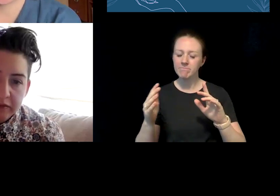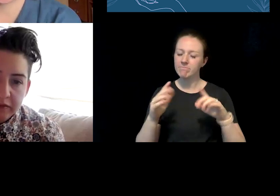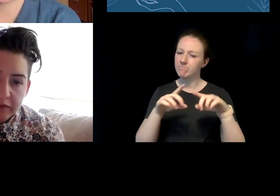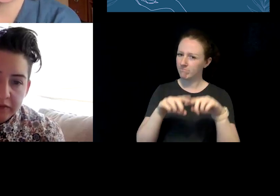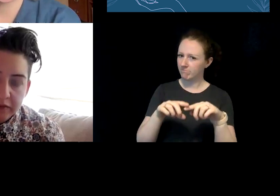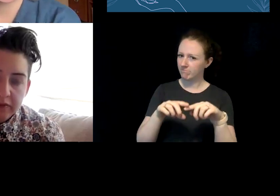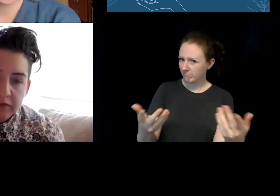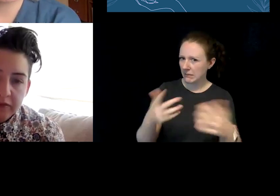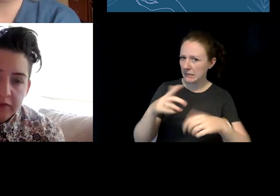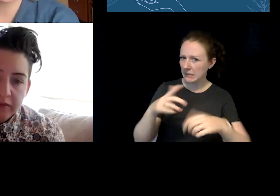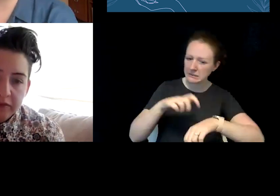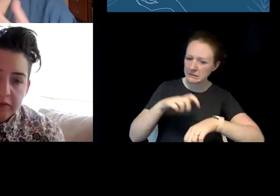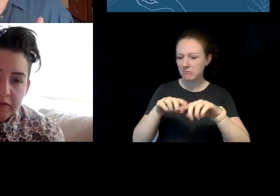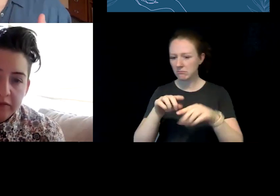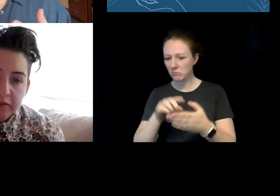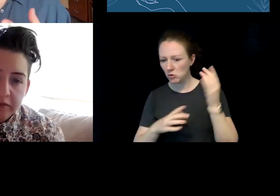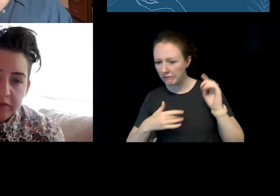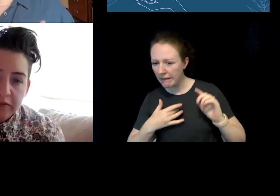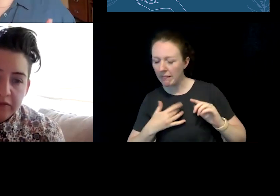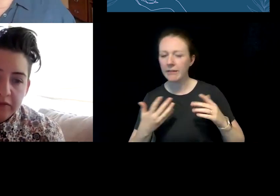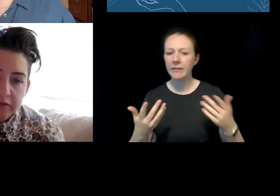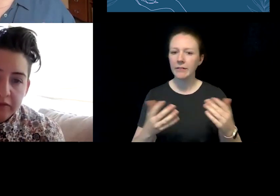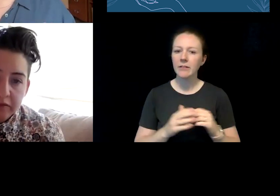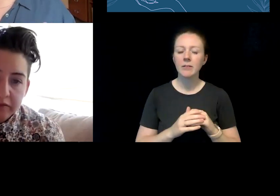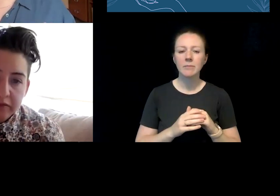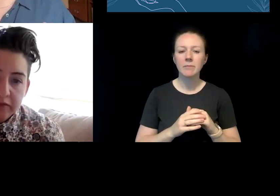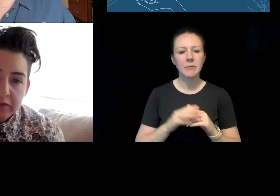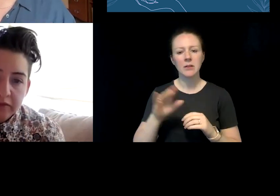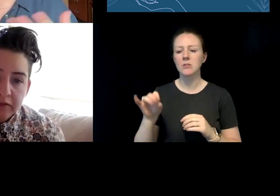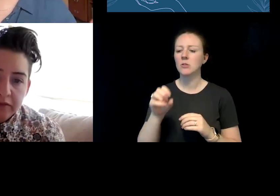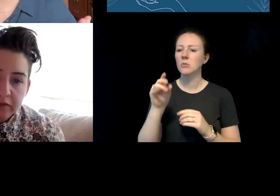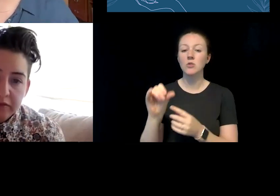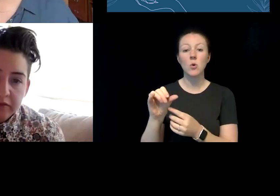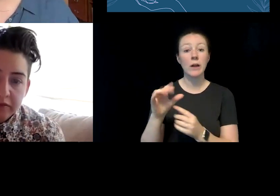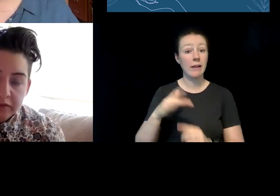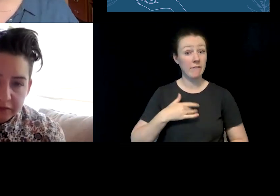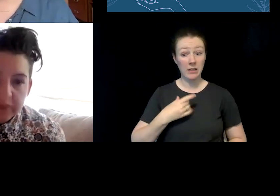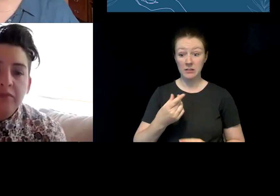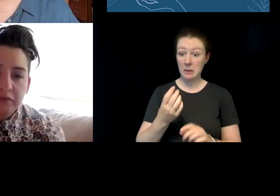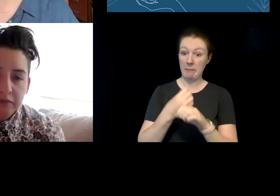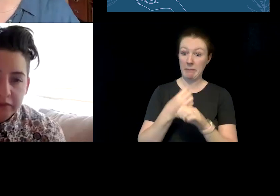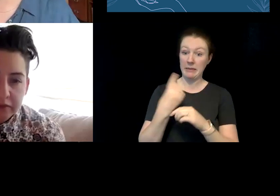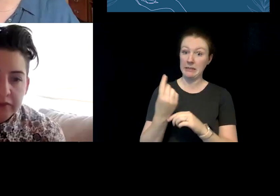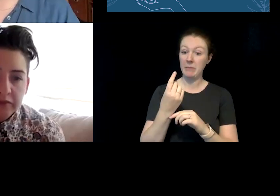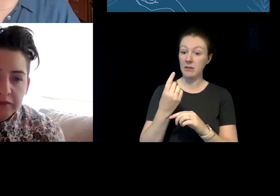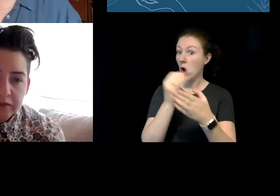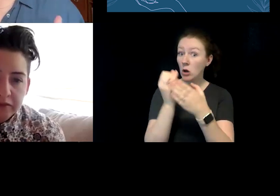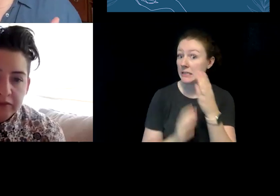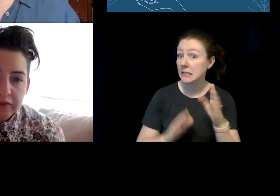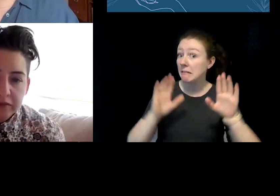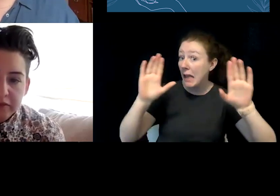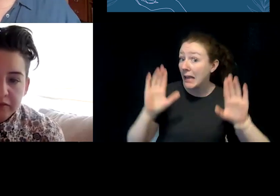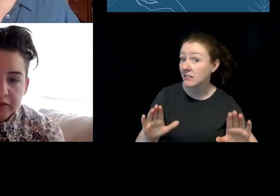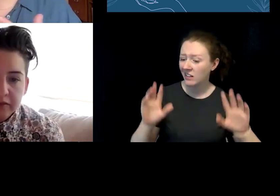joy is it making something that is artistically excellent, in your opinion? Is